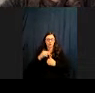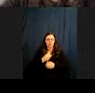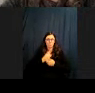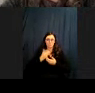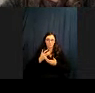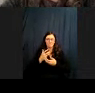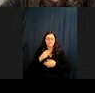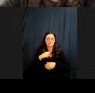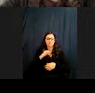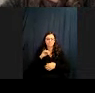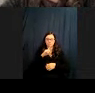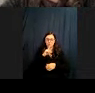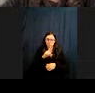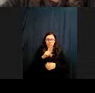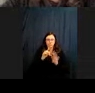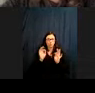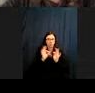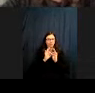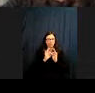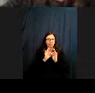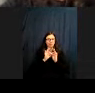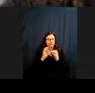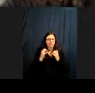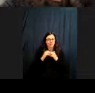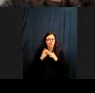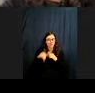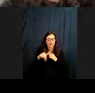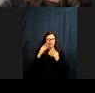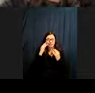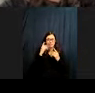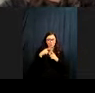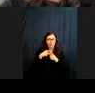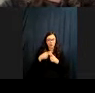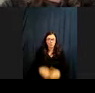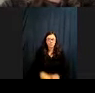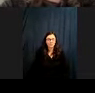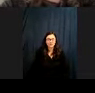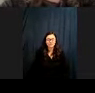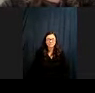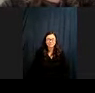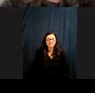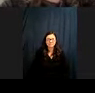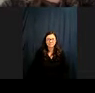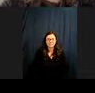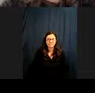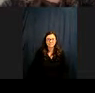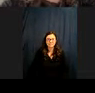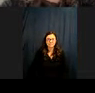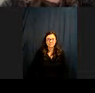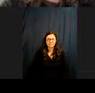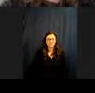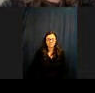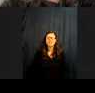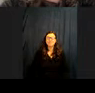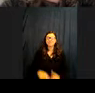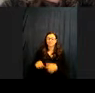really worth playing with and thinking about. Well, it's also, as you read